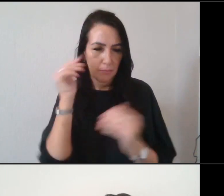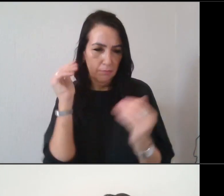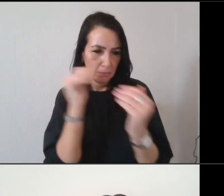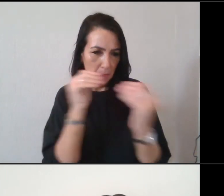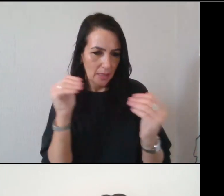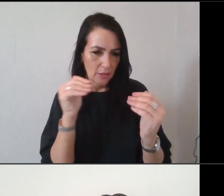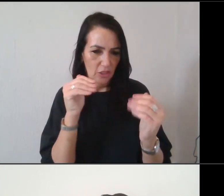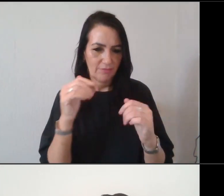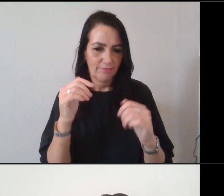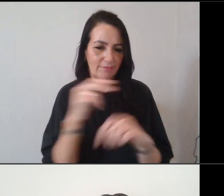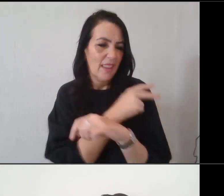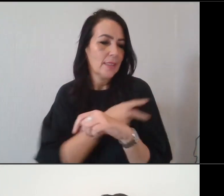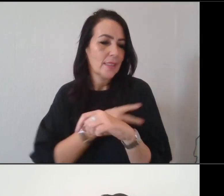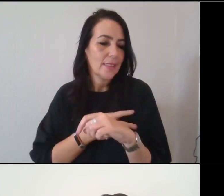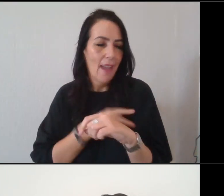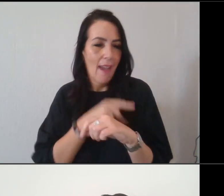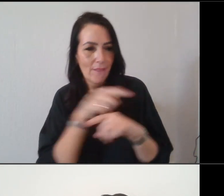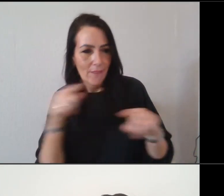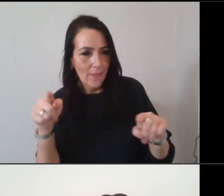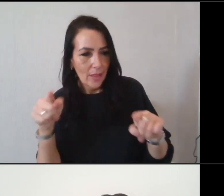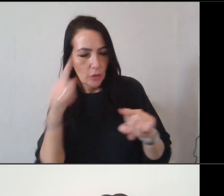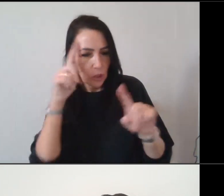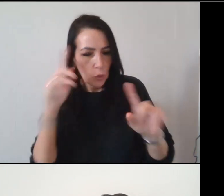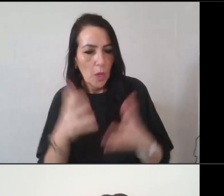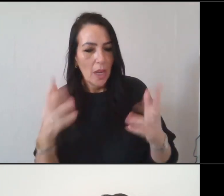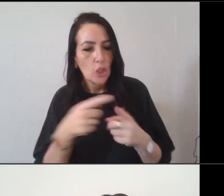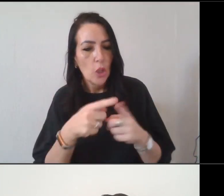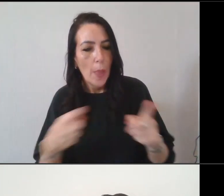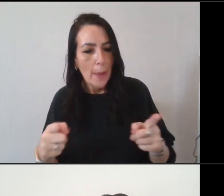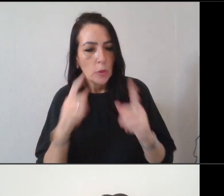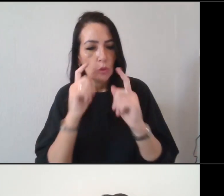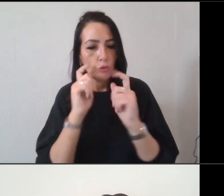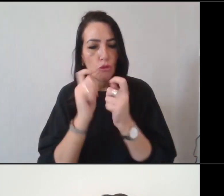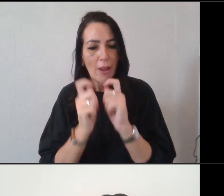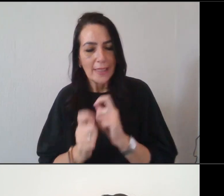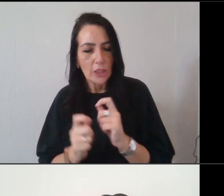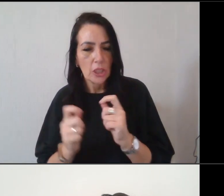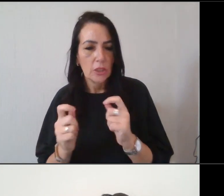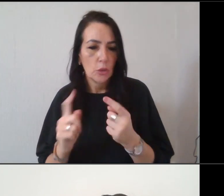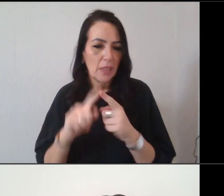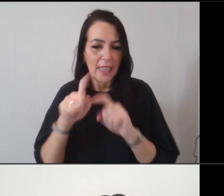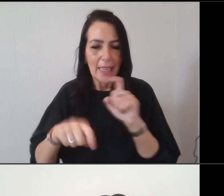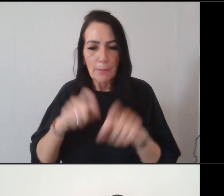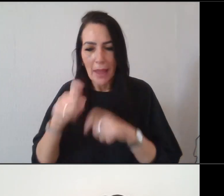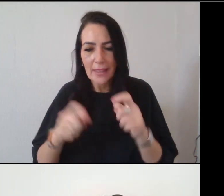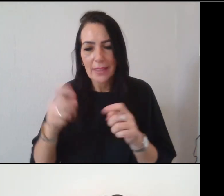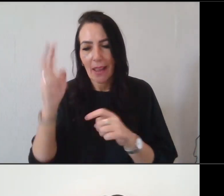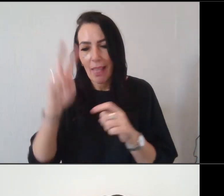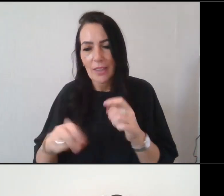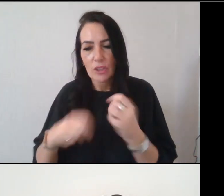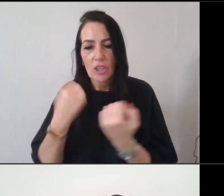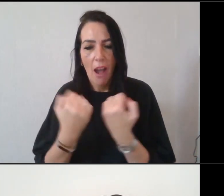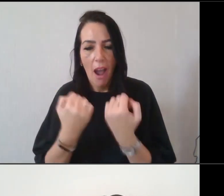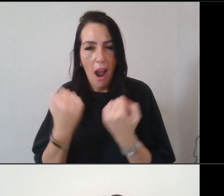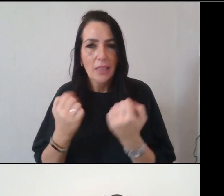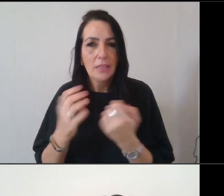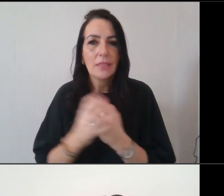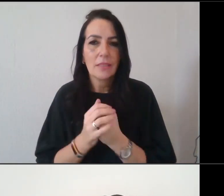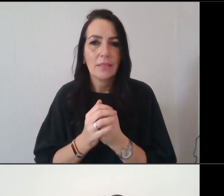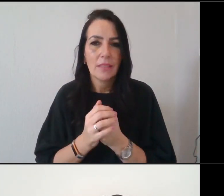about encouraging people to transition to things like e-bikes and electric cars as part of their daily